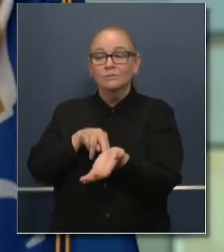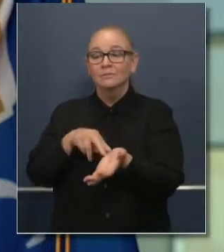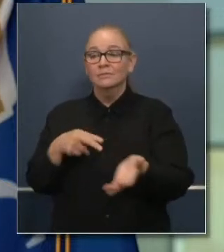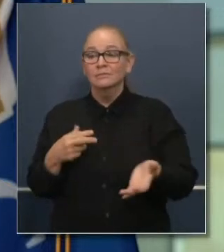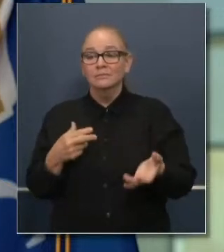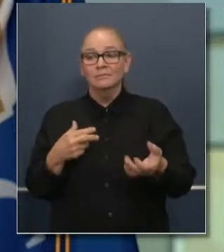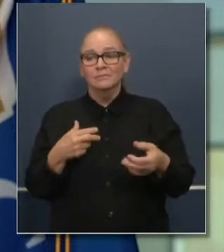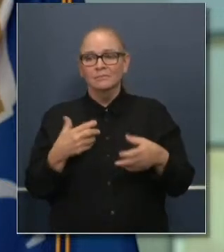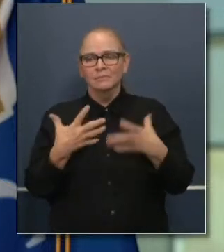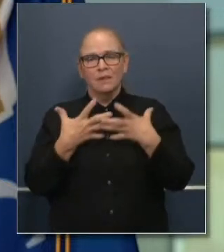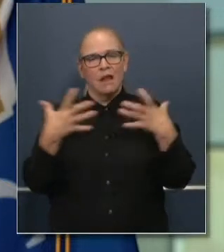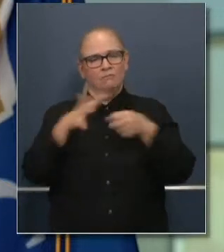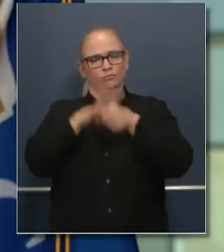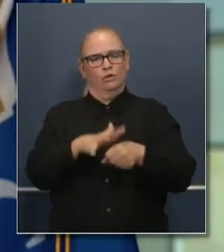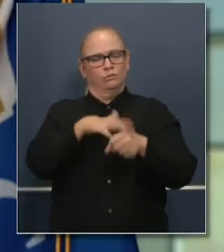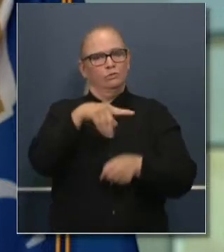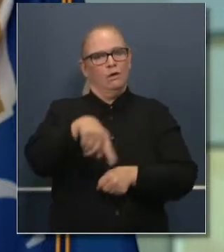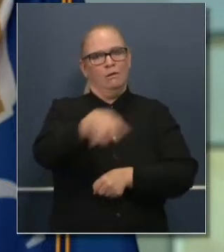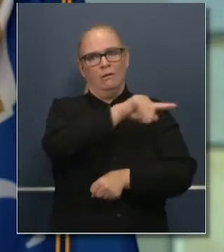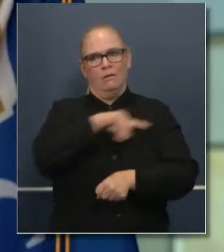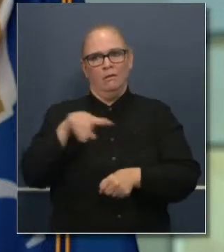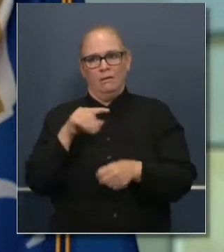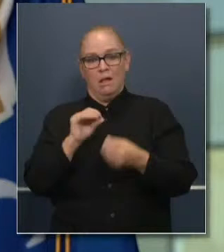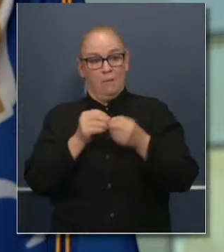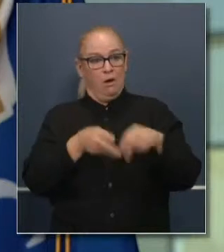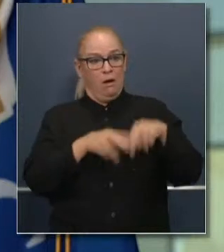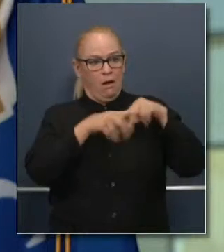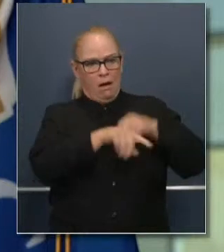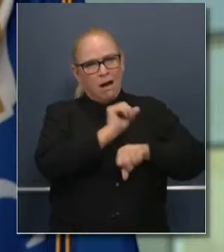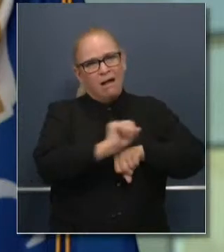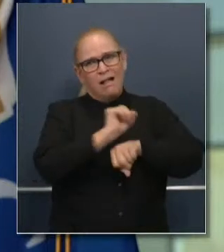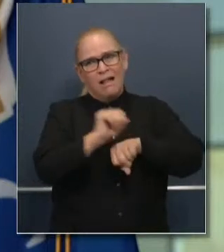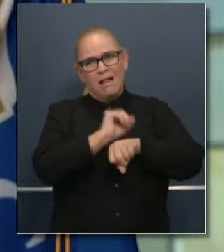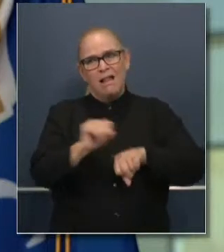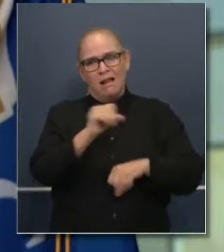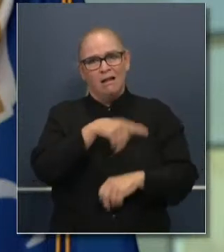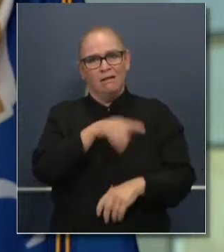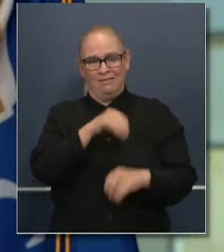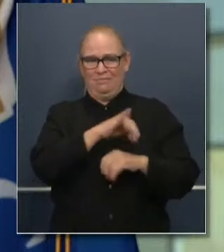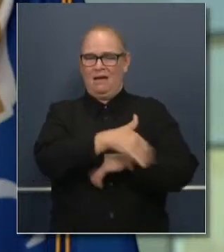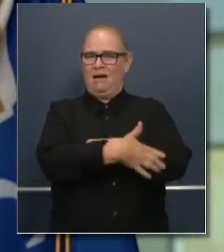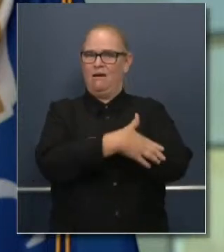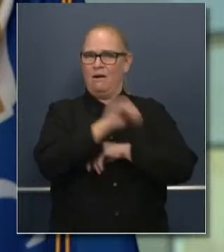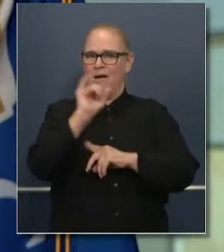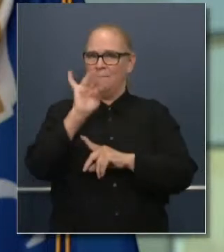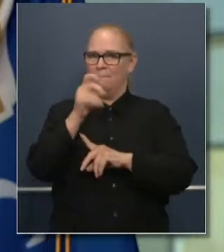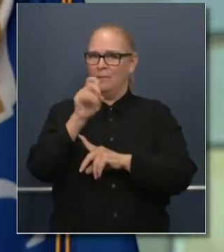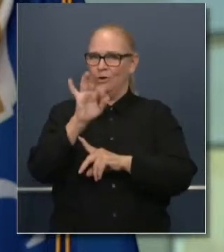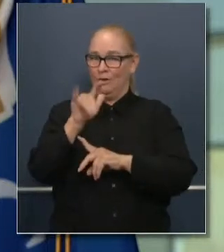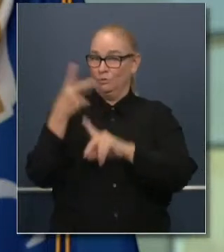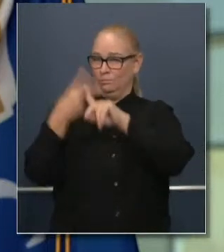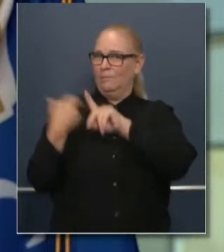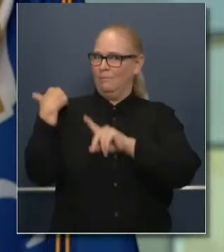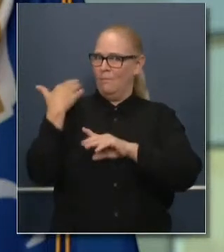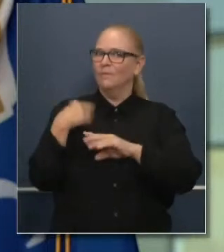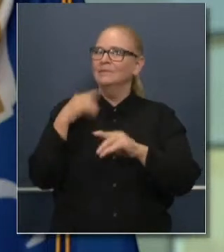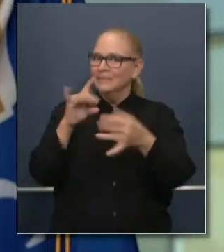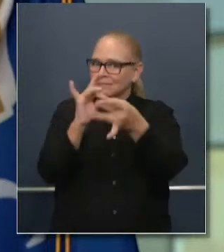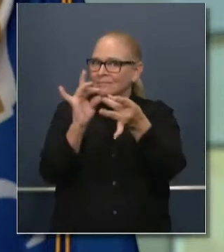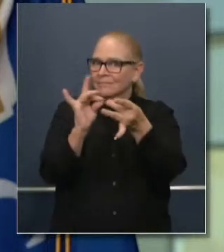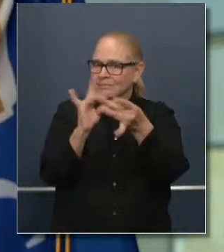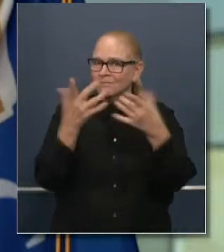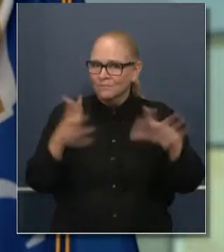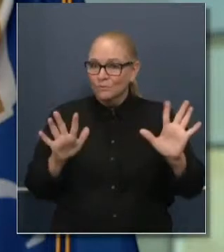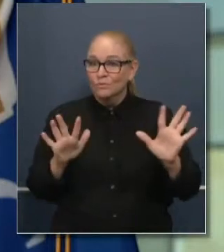that was placed because of this pandemic on the county. On June 1st, we committed to a new process,